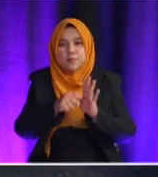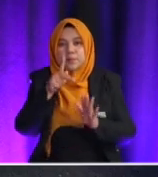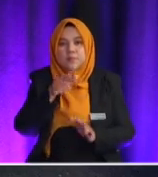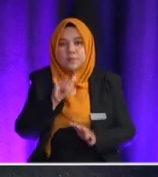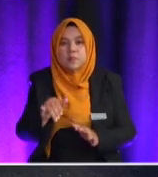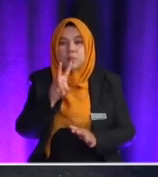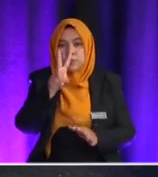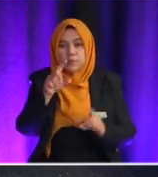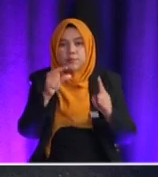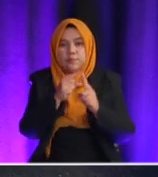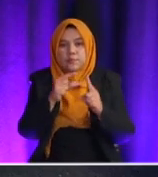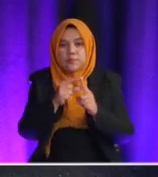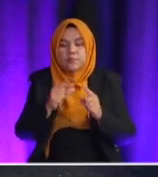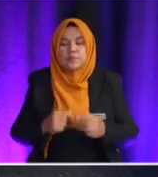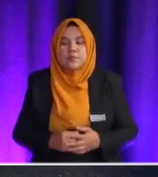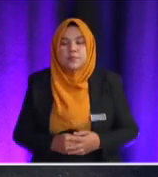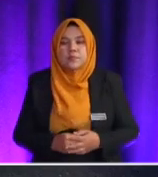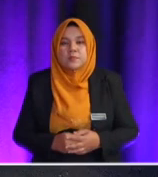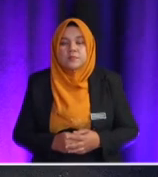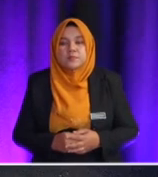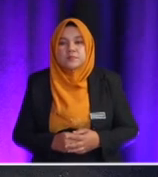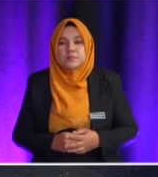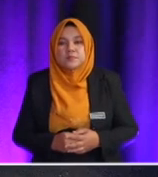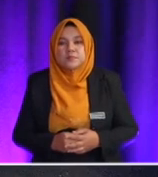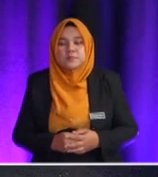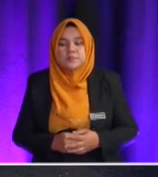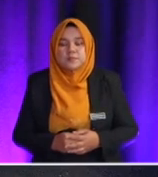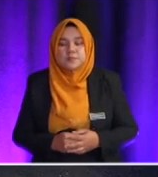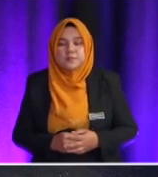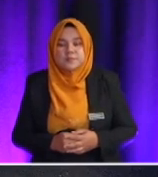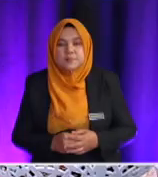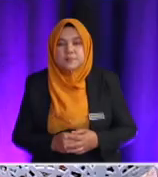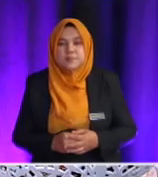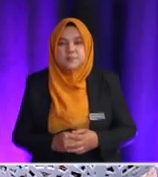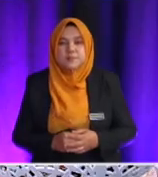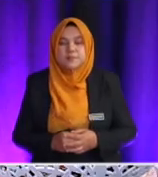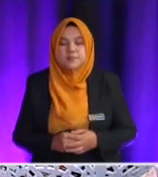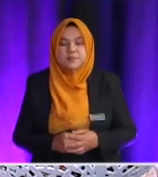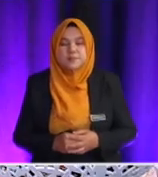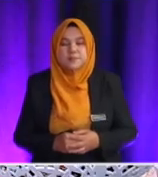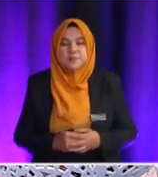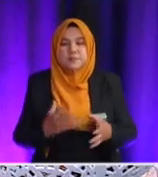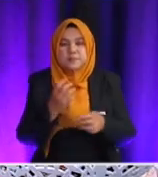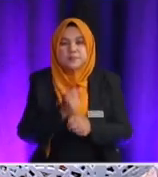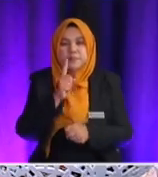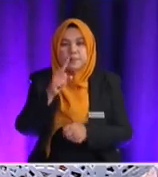Social life. Good job. So can we get give Irfan one pen? Yes. You got one